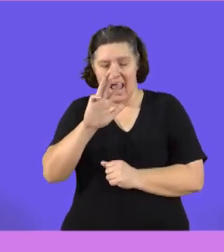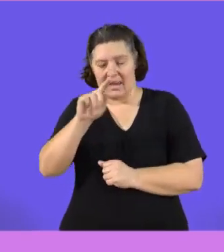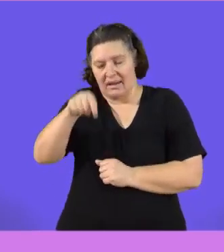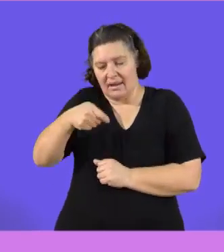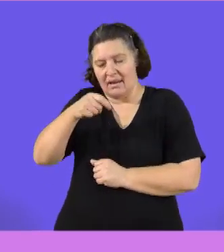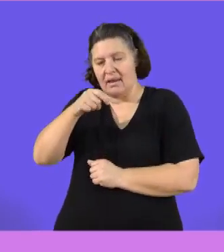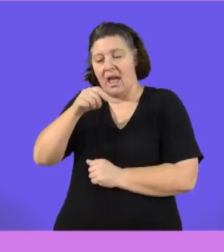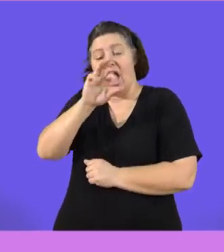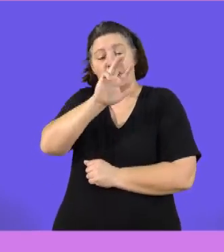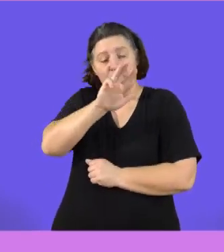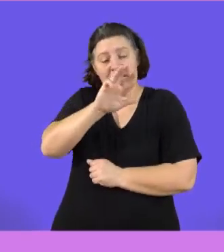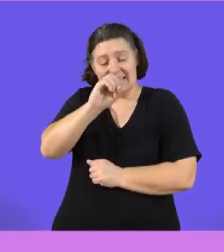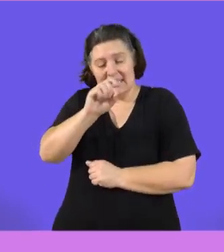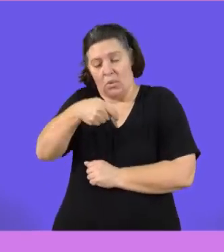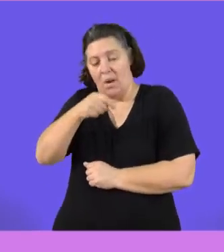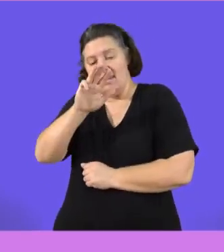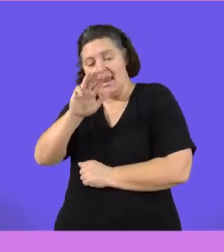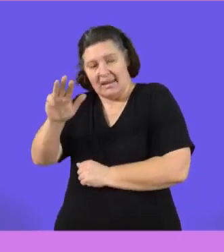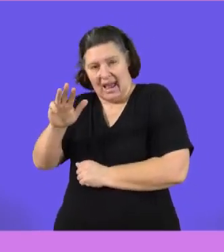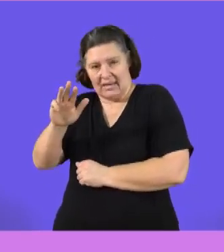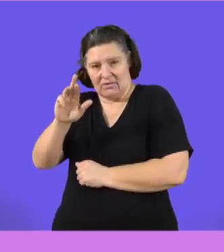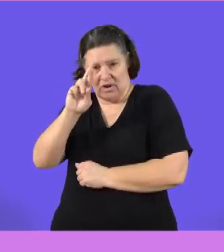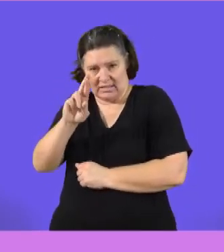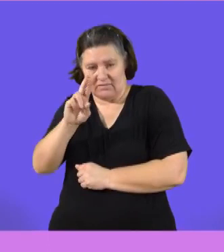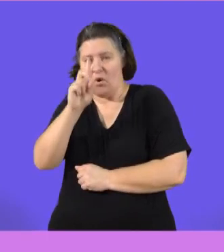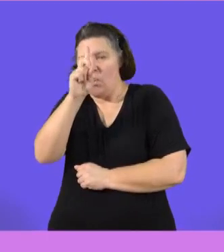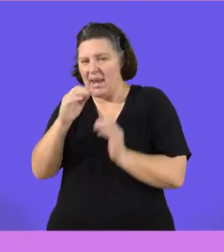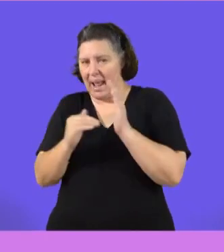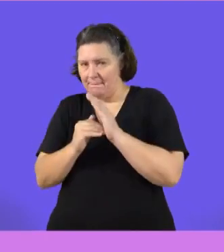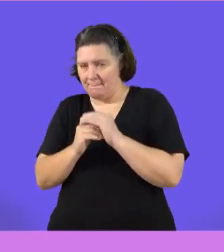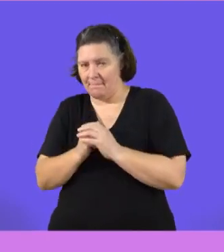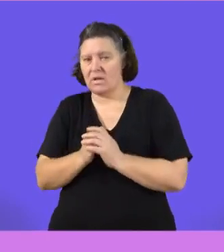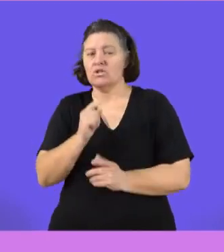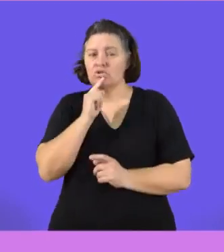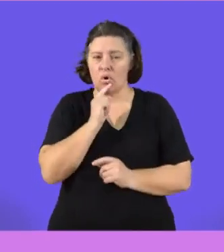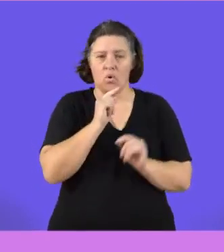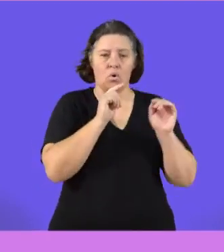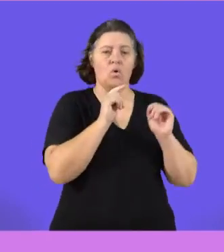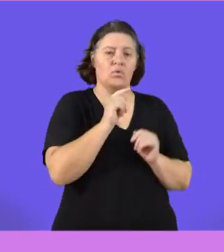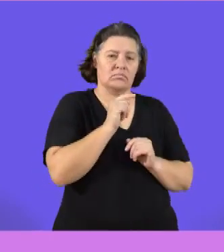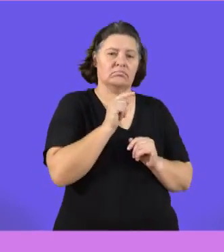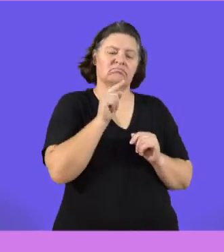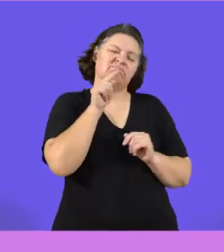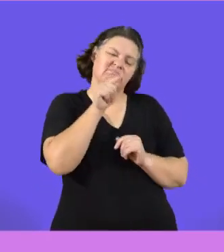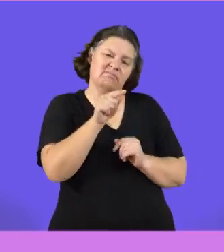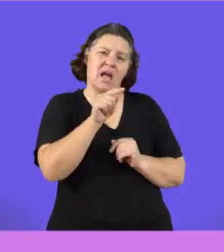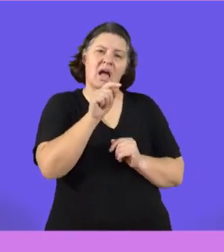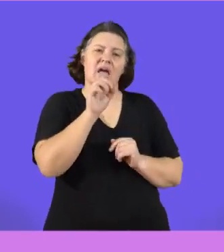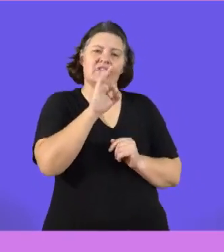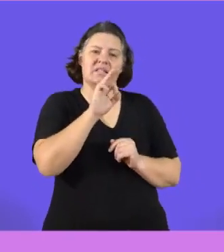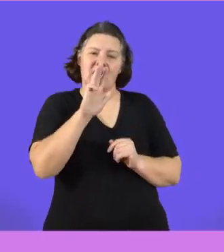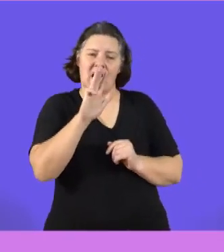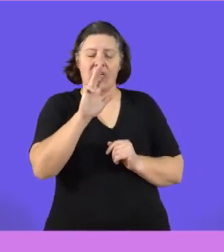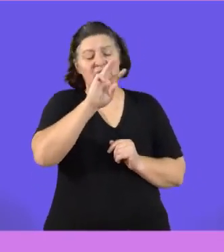30.99 Rand per meters. So now I'm going to say, okay, 30.99 multiplied by 10, and that should give us an answer